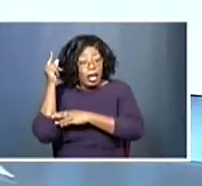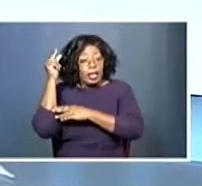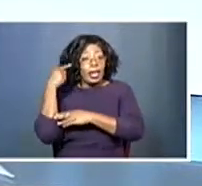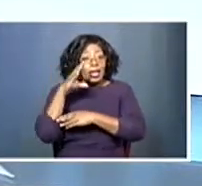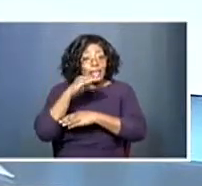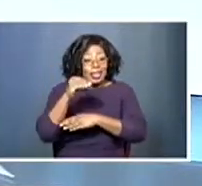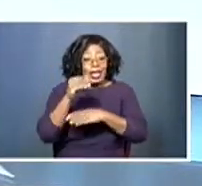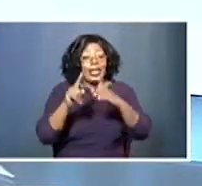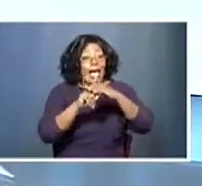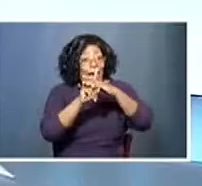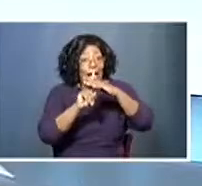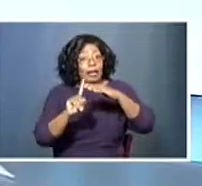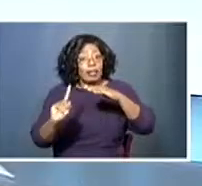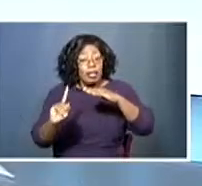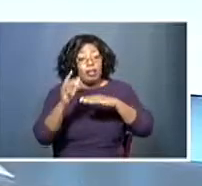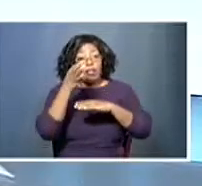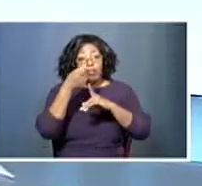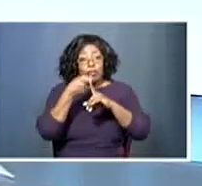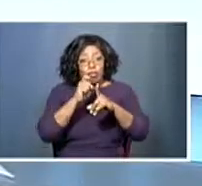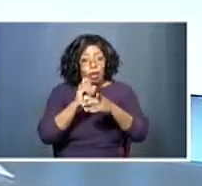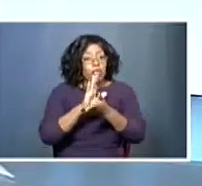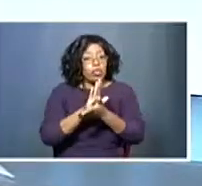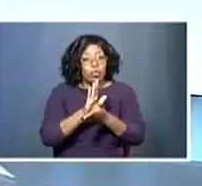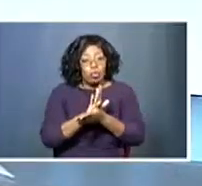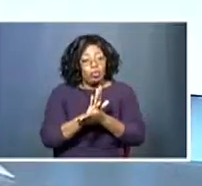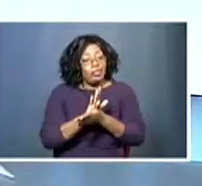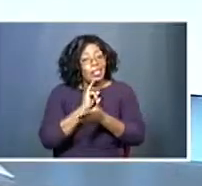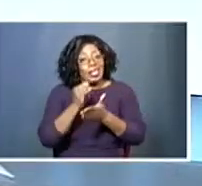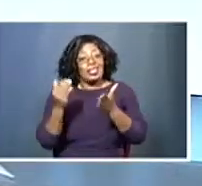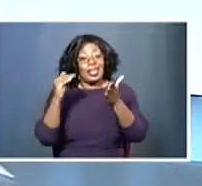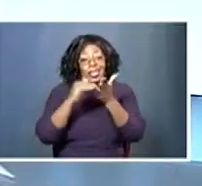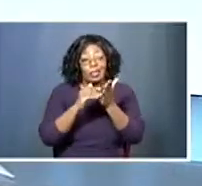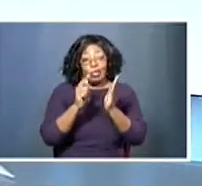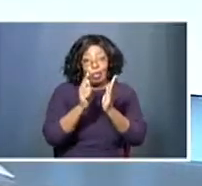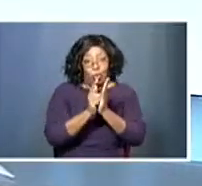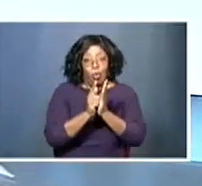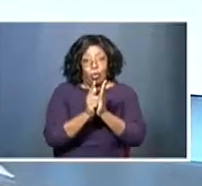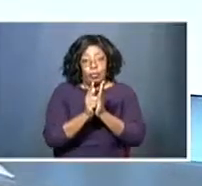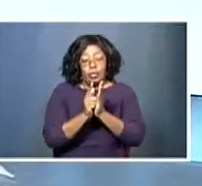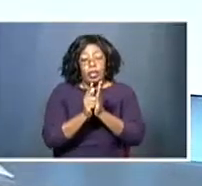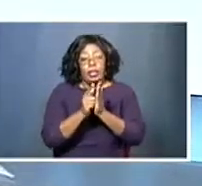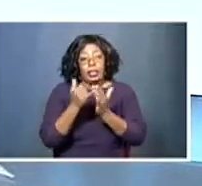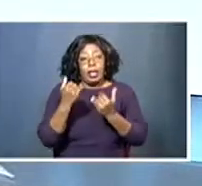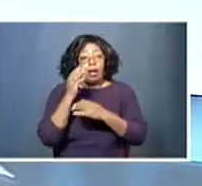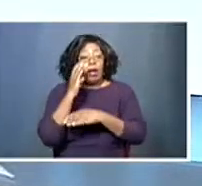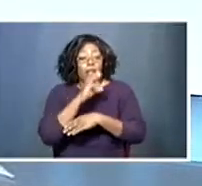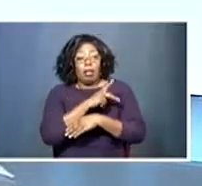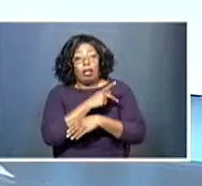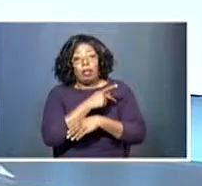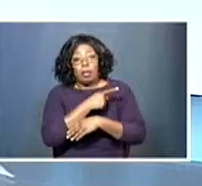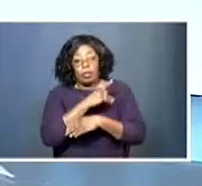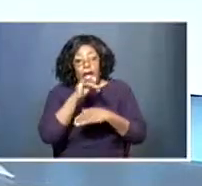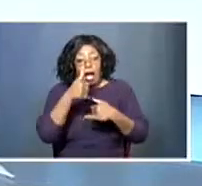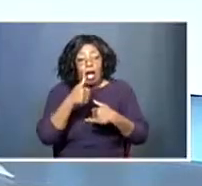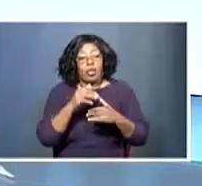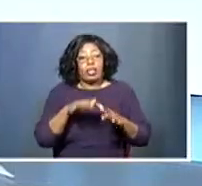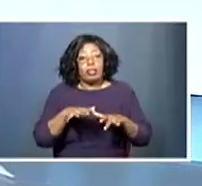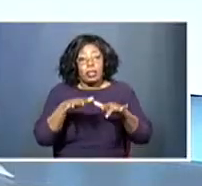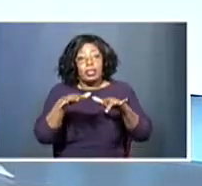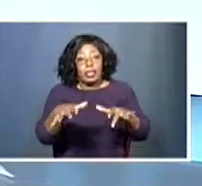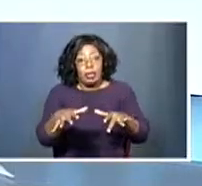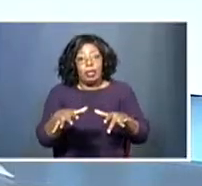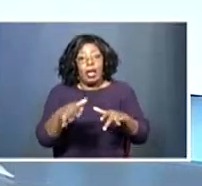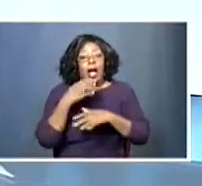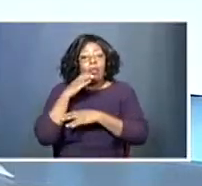repeated absenteeism from school is actually against the law. Carla Palmer found out this week how the ongoing pandemic